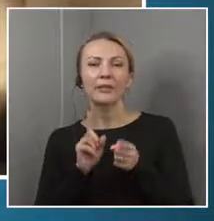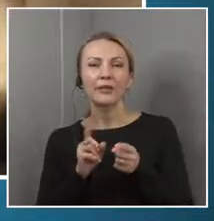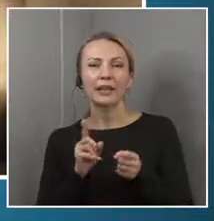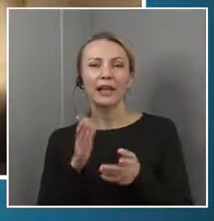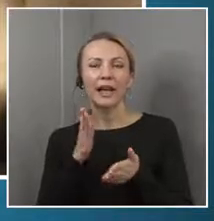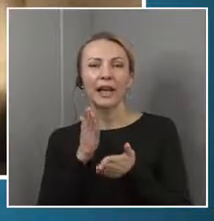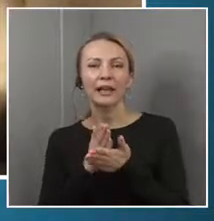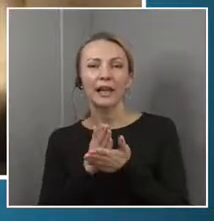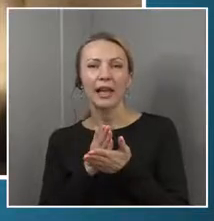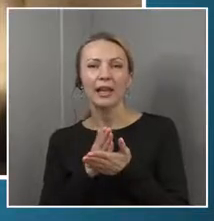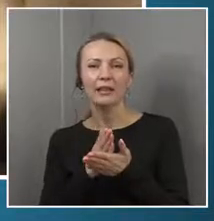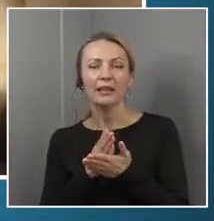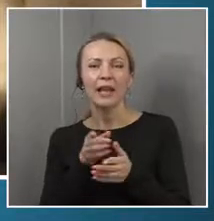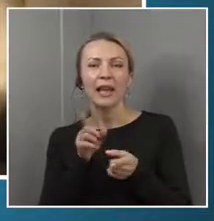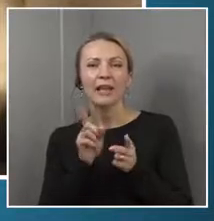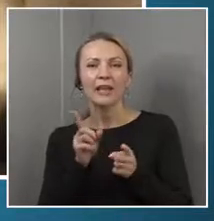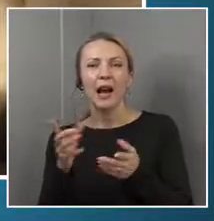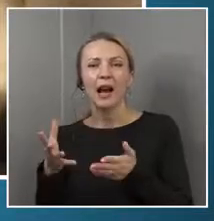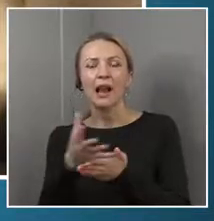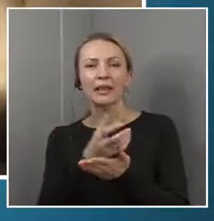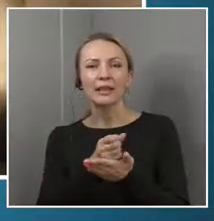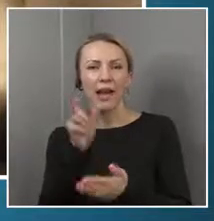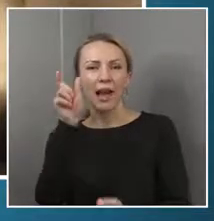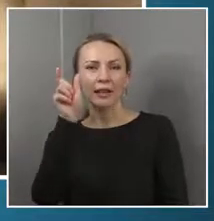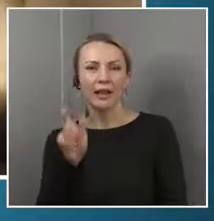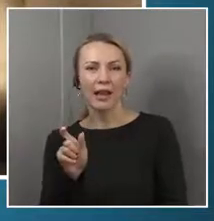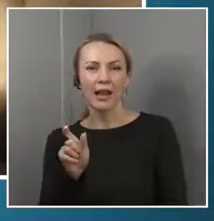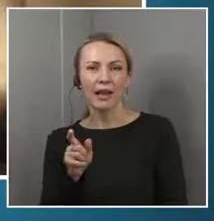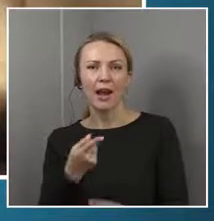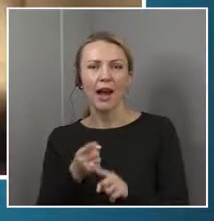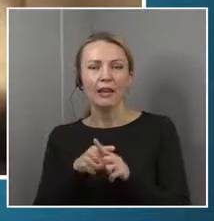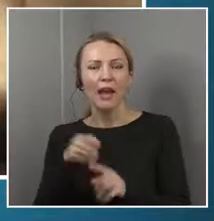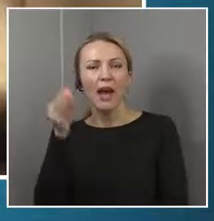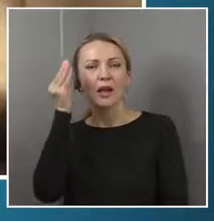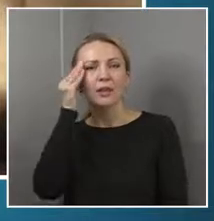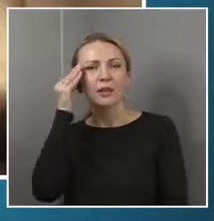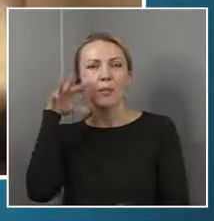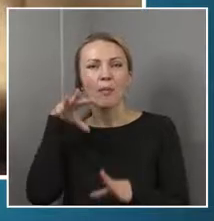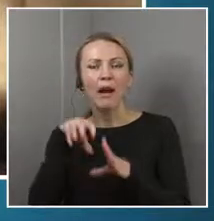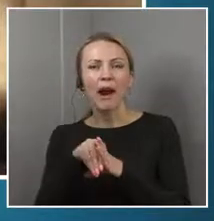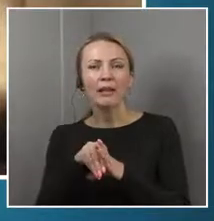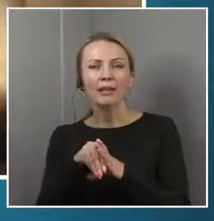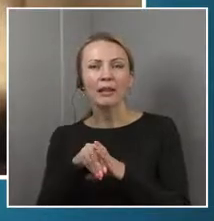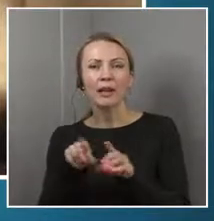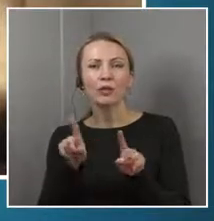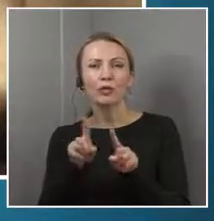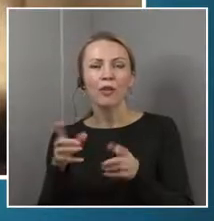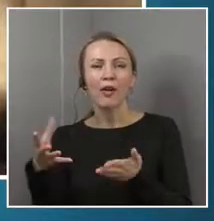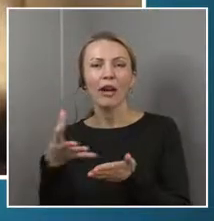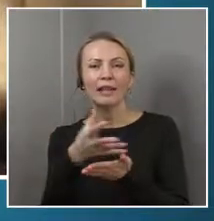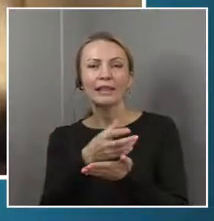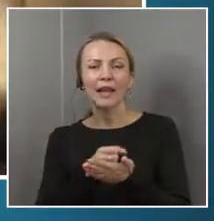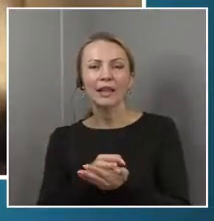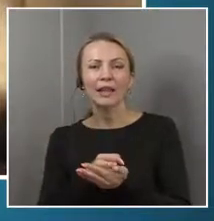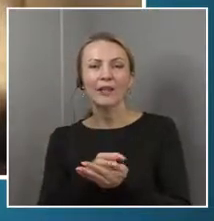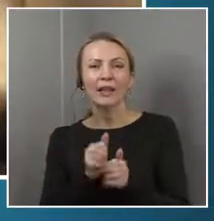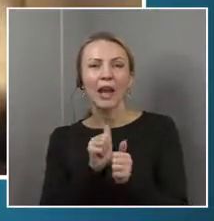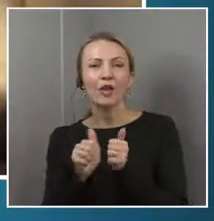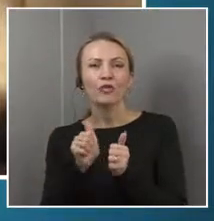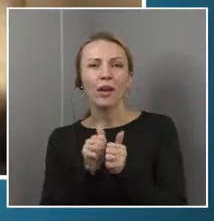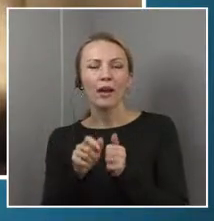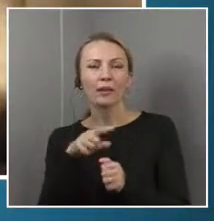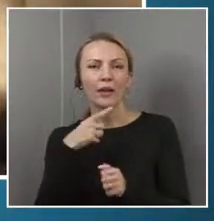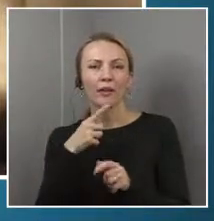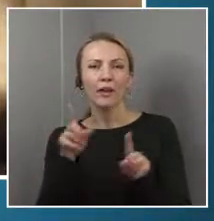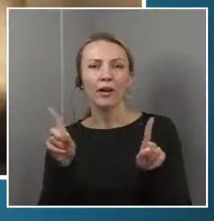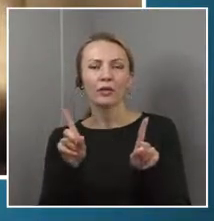who feels it to the core. It is, however, often observed that some people collect because they're buying into